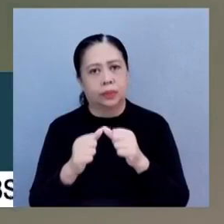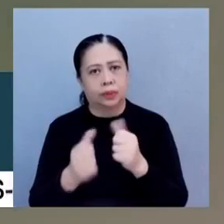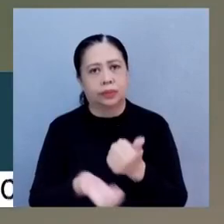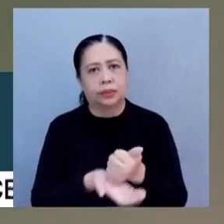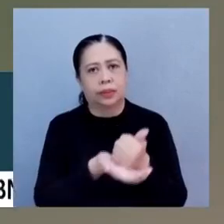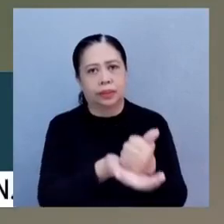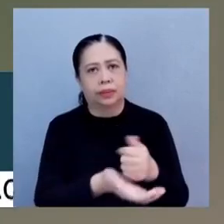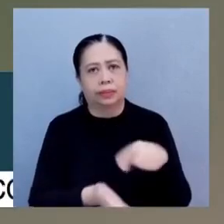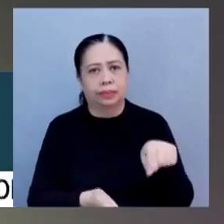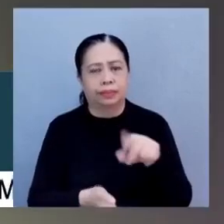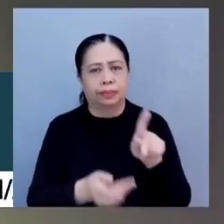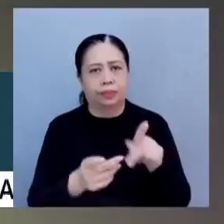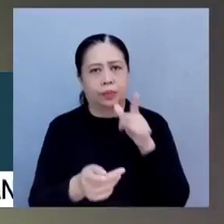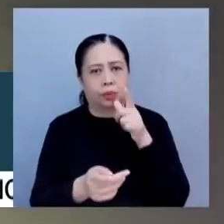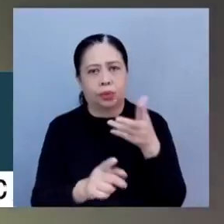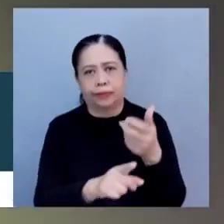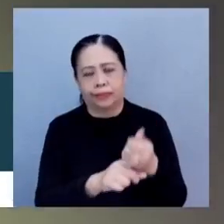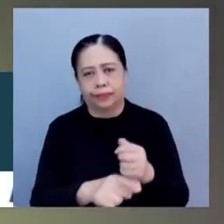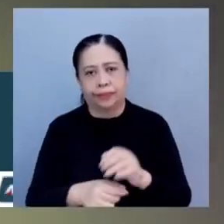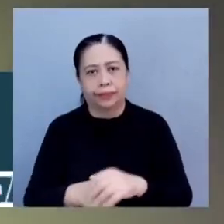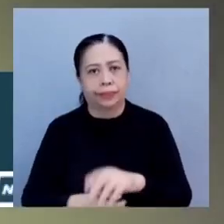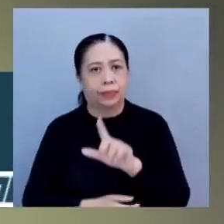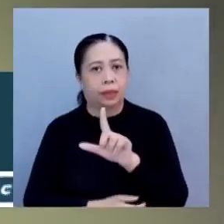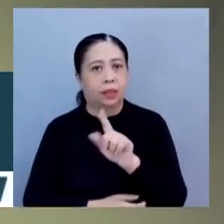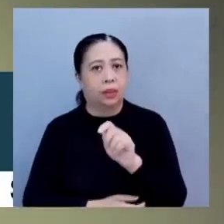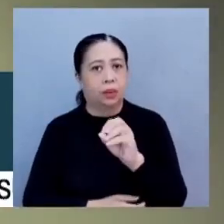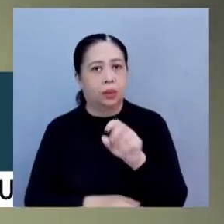the victims. The Land Transportation Office